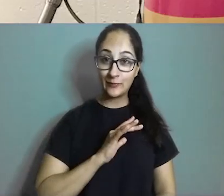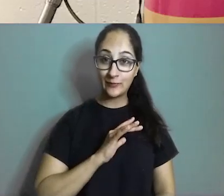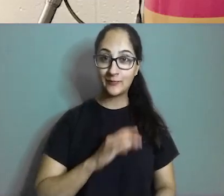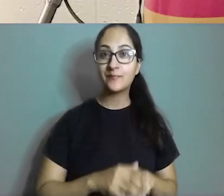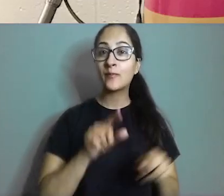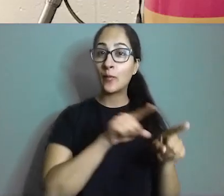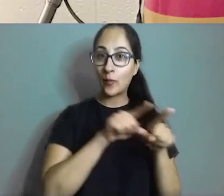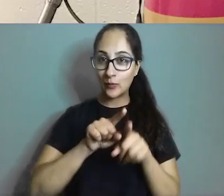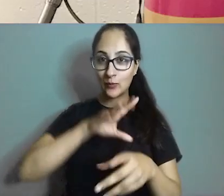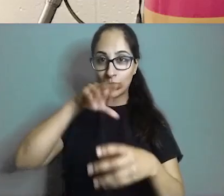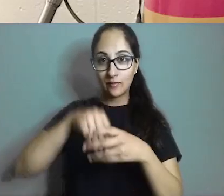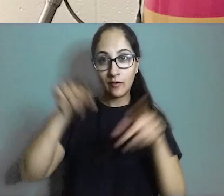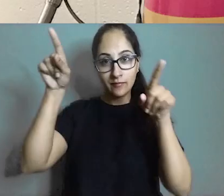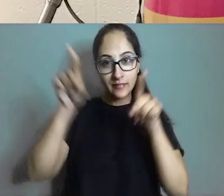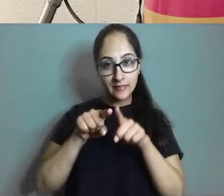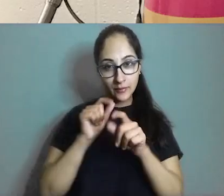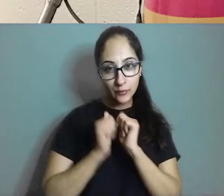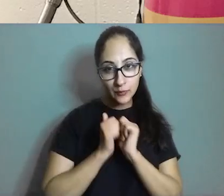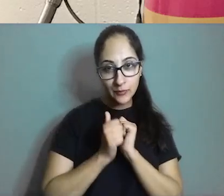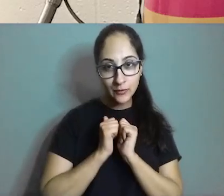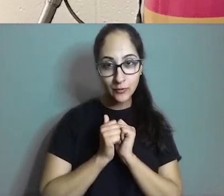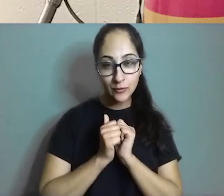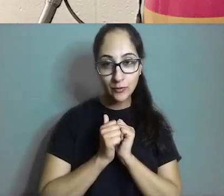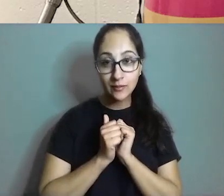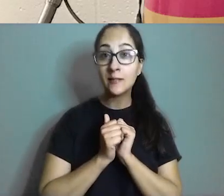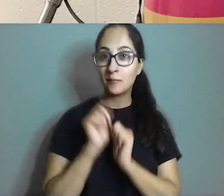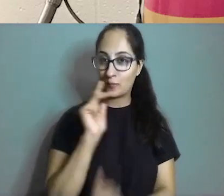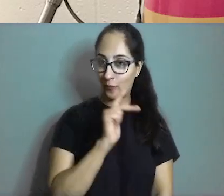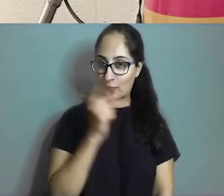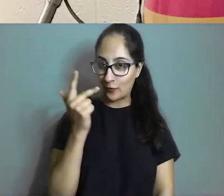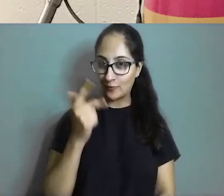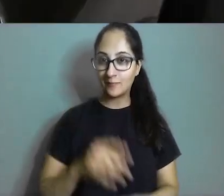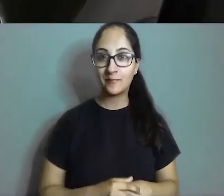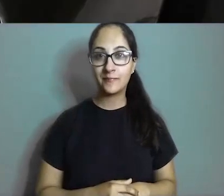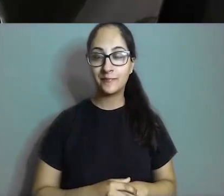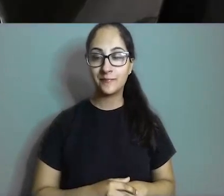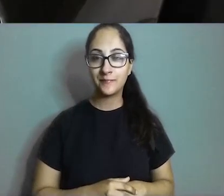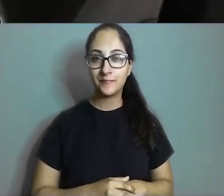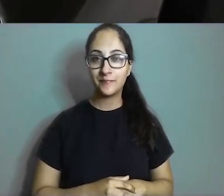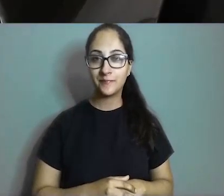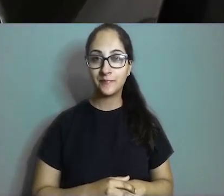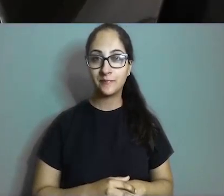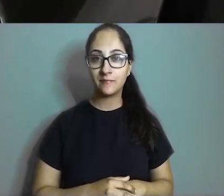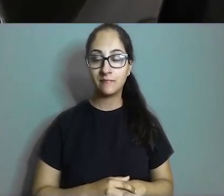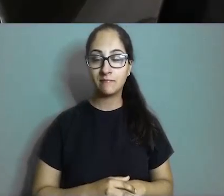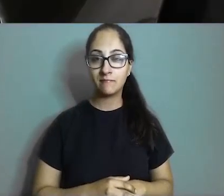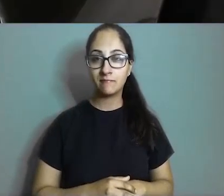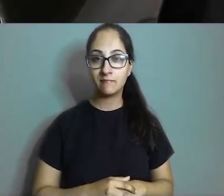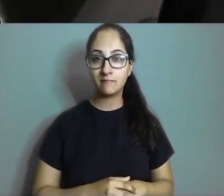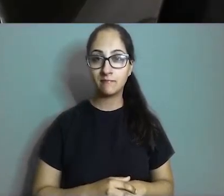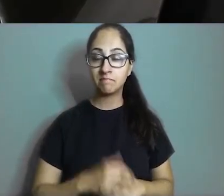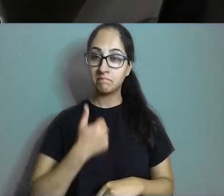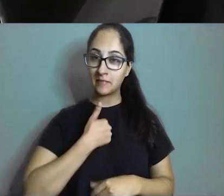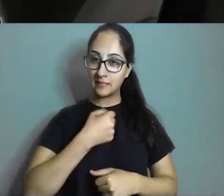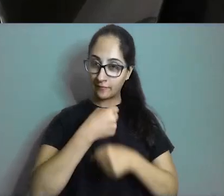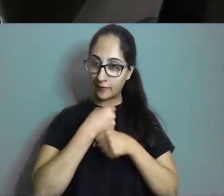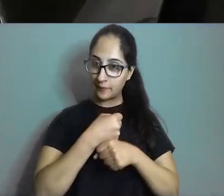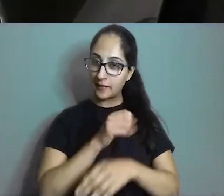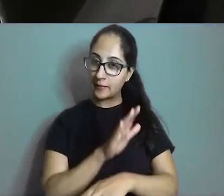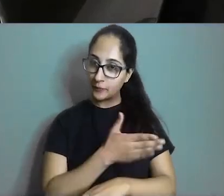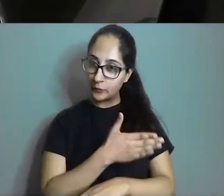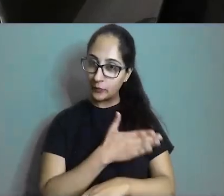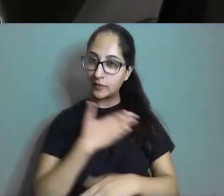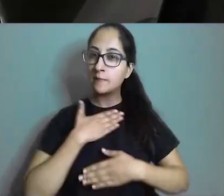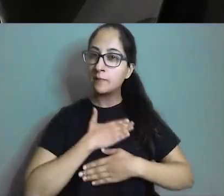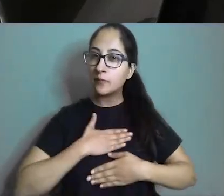perform at a national India competition where I ranked 3rd in my category. As a composer, I